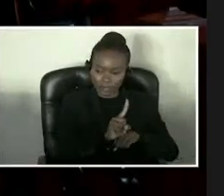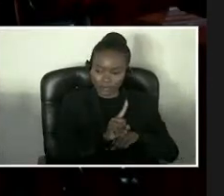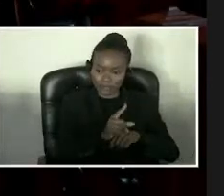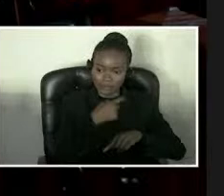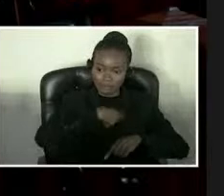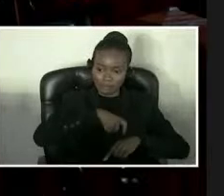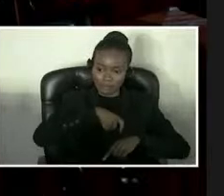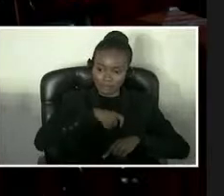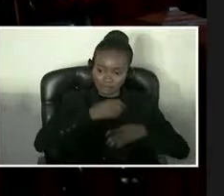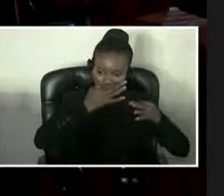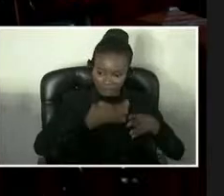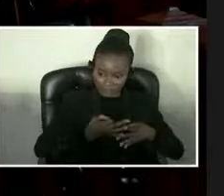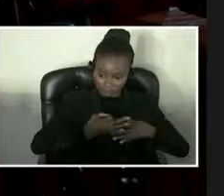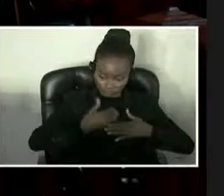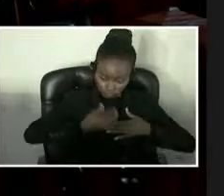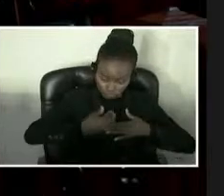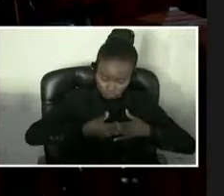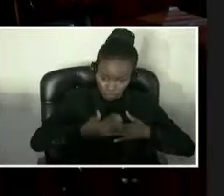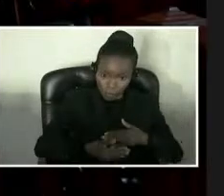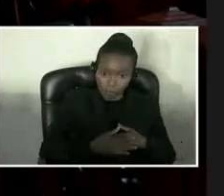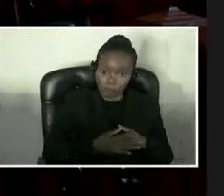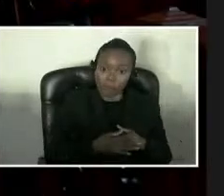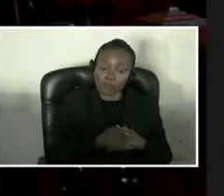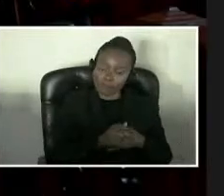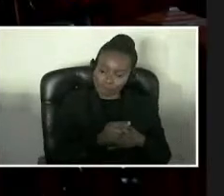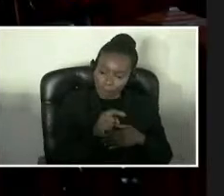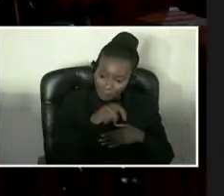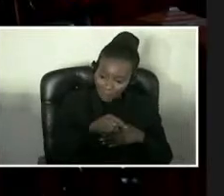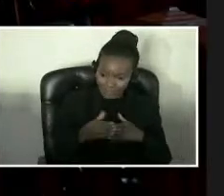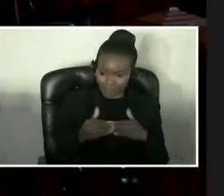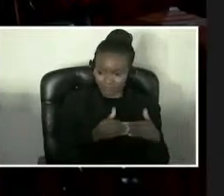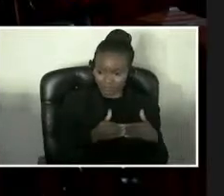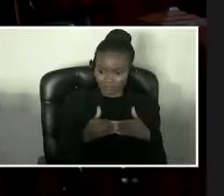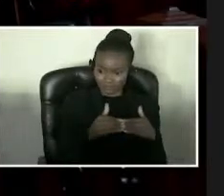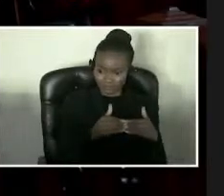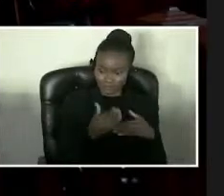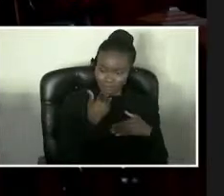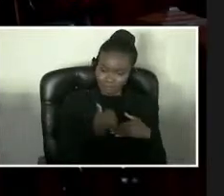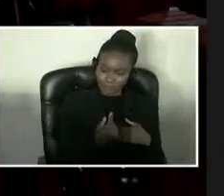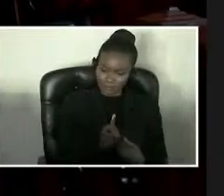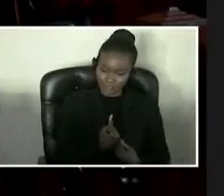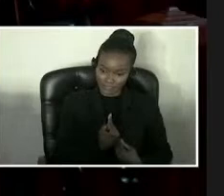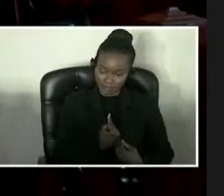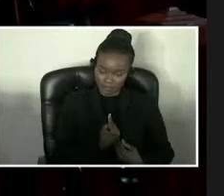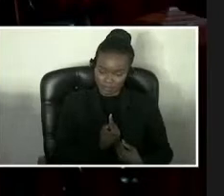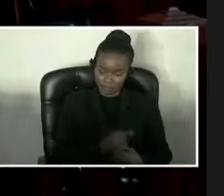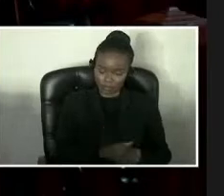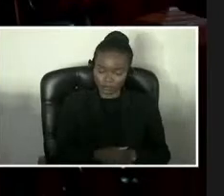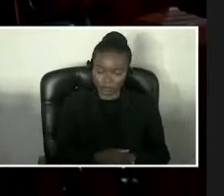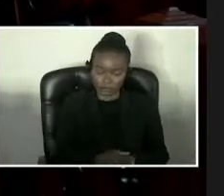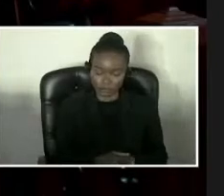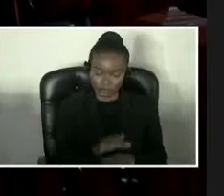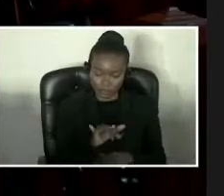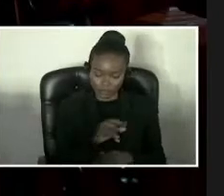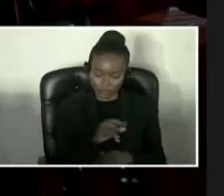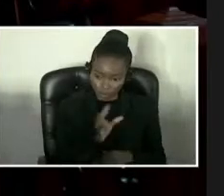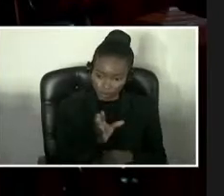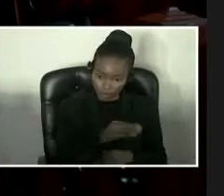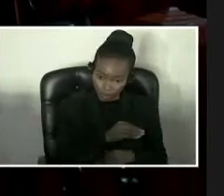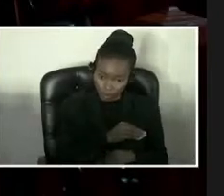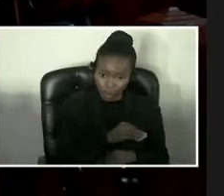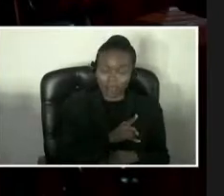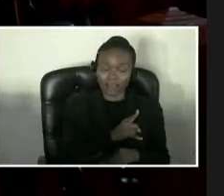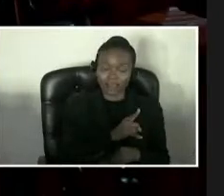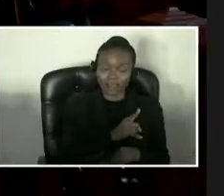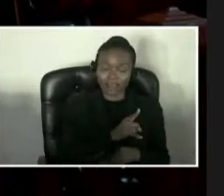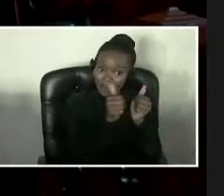on a regular basis so we must just be a conscientious society and it must be driven as such which is why all the stakeholders should